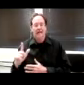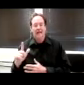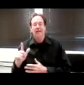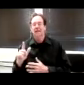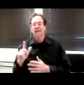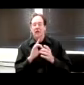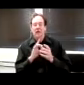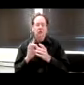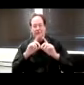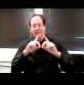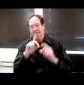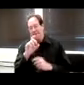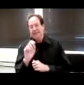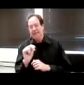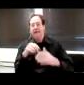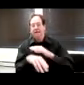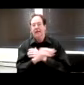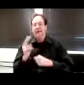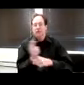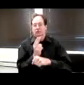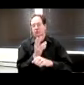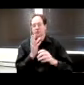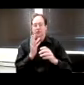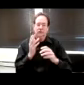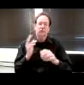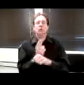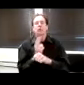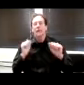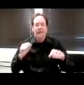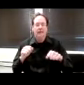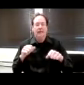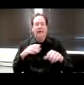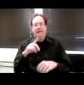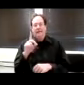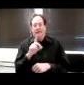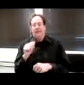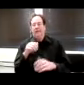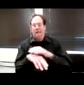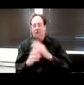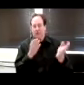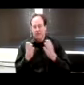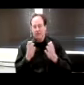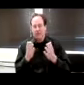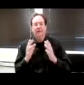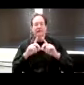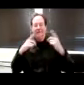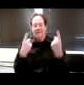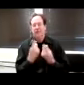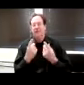Associate Dean of Accessibility and Usability in Disability and Access Services in the Division of Student Life.